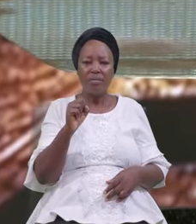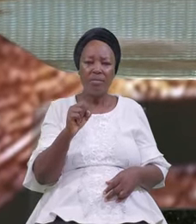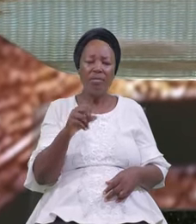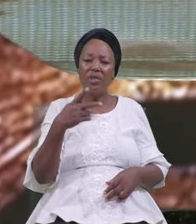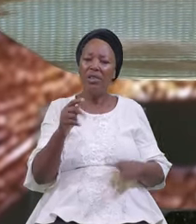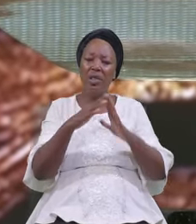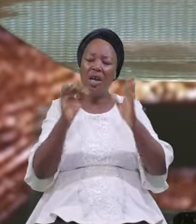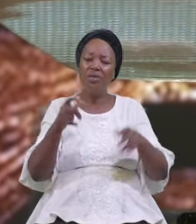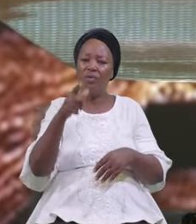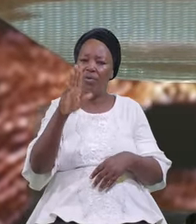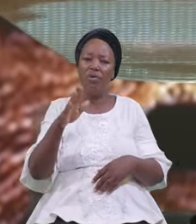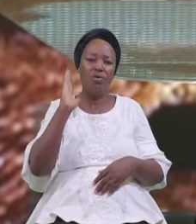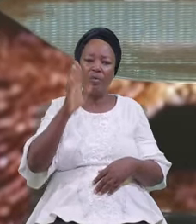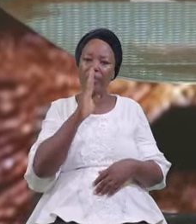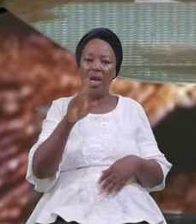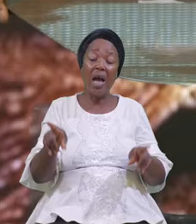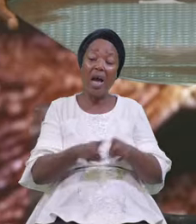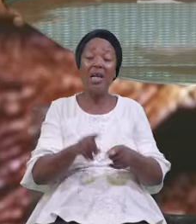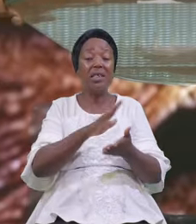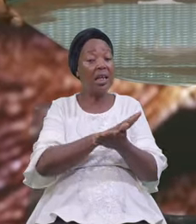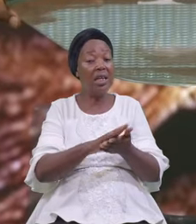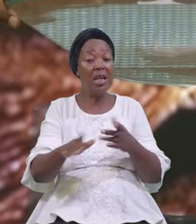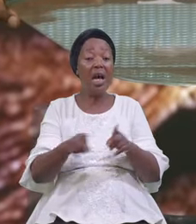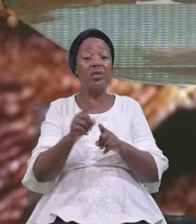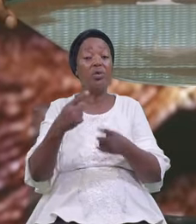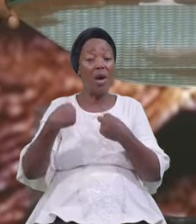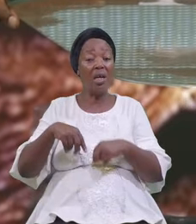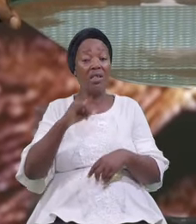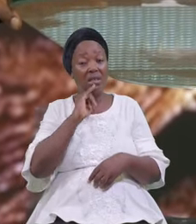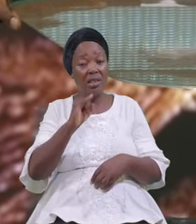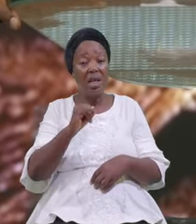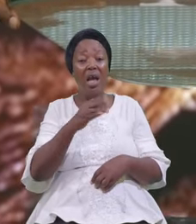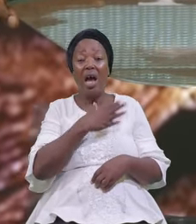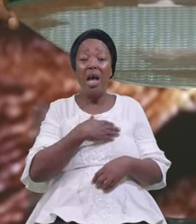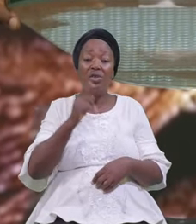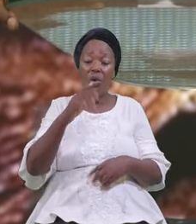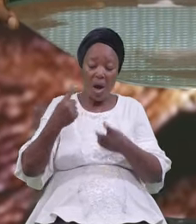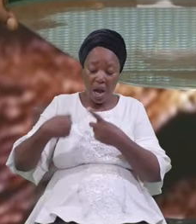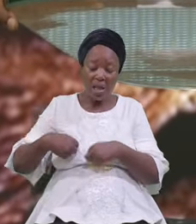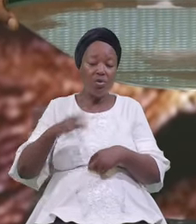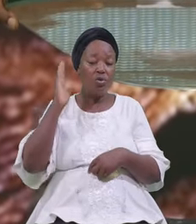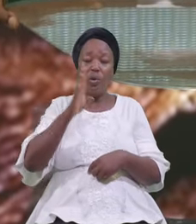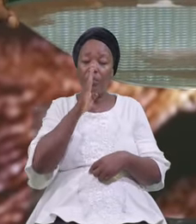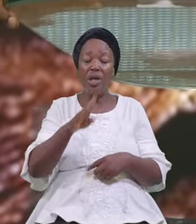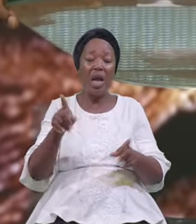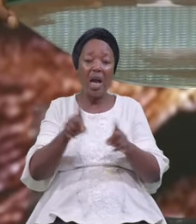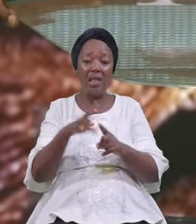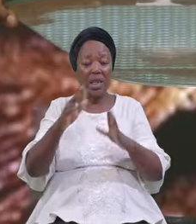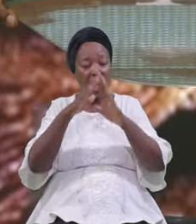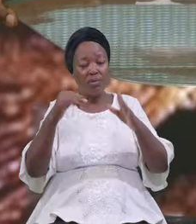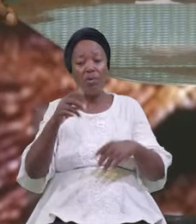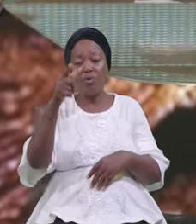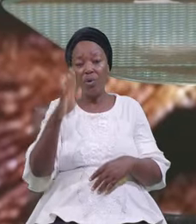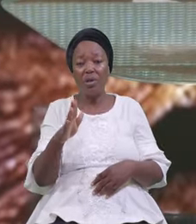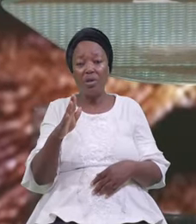God should be as clean as your heart is, and your heart should be as clean as the house of